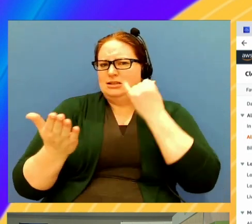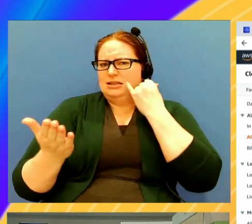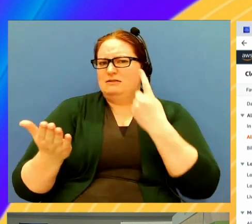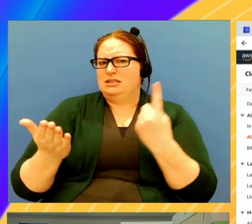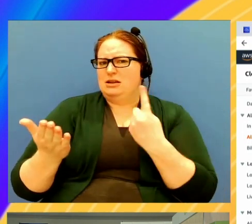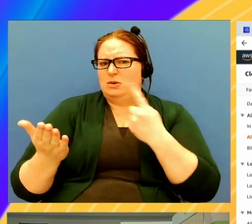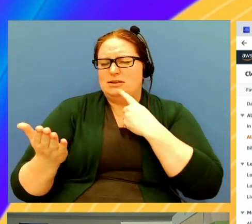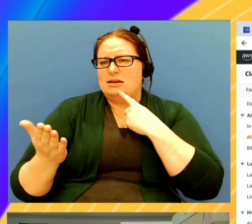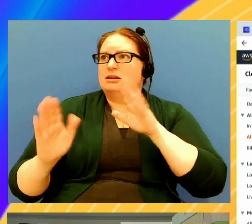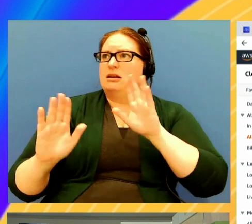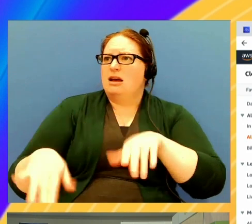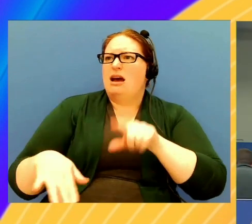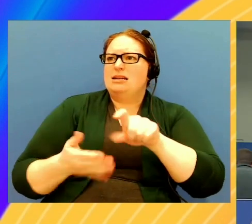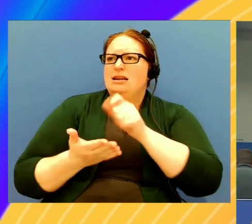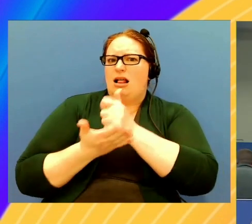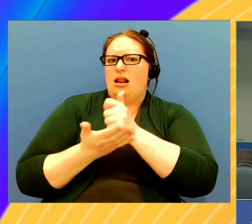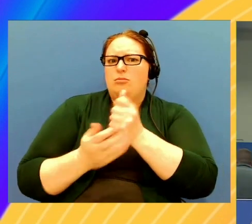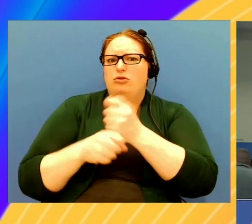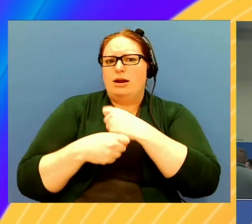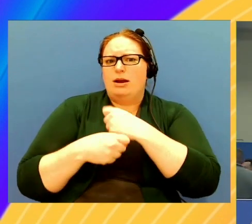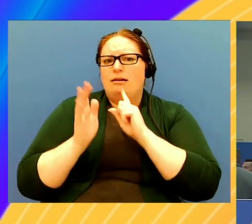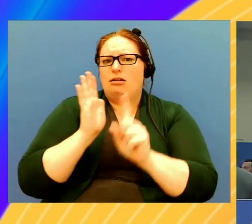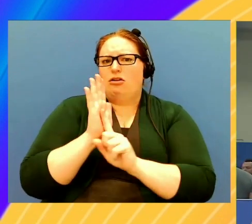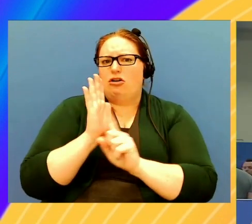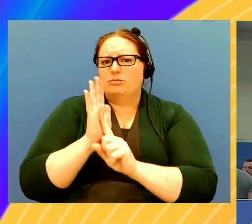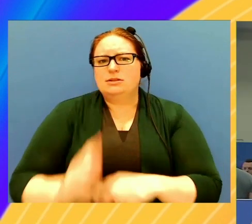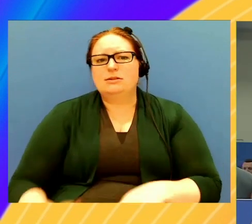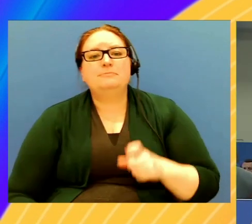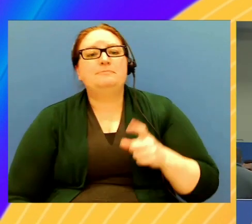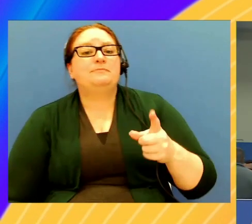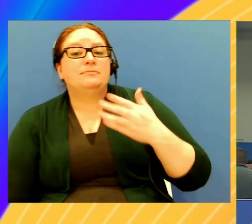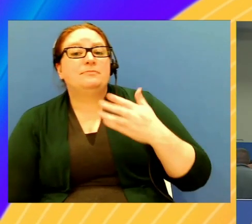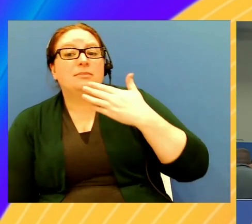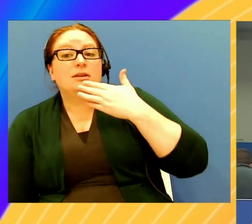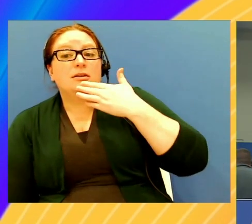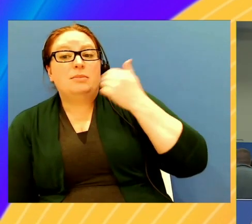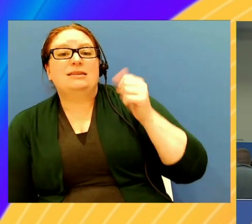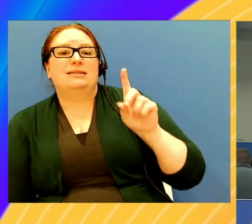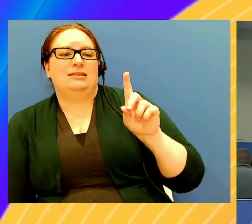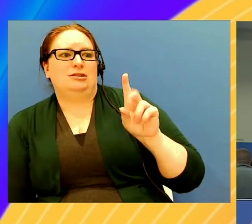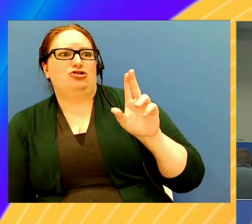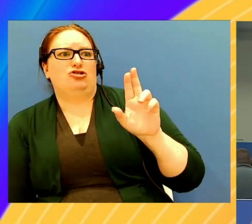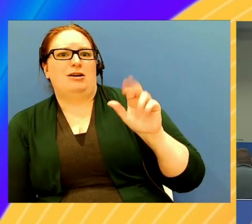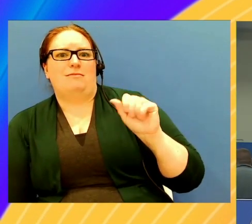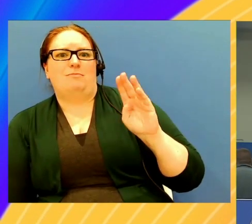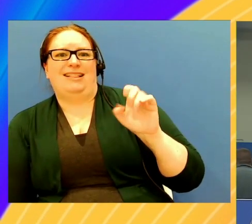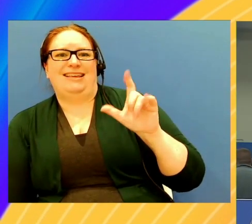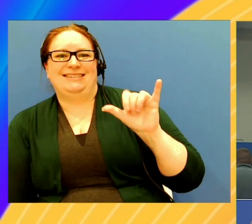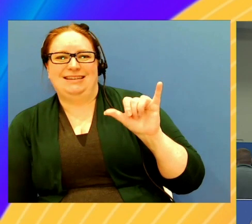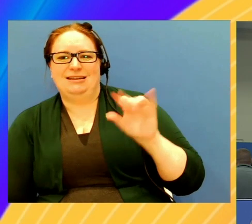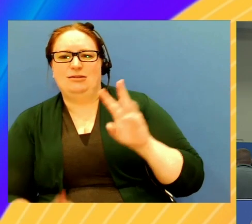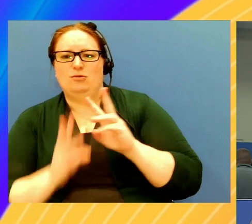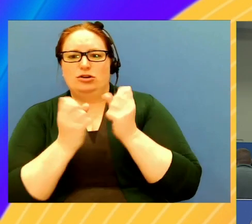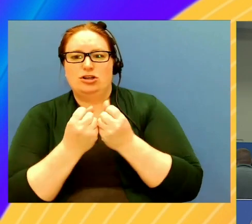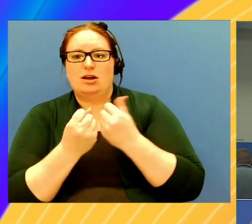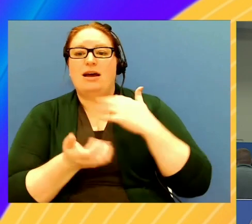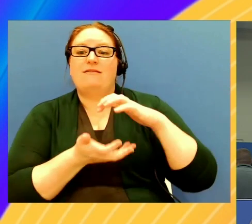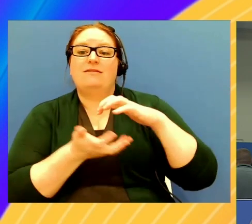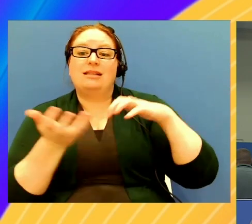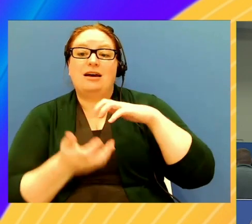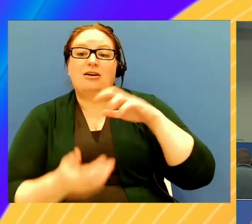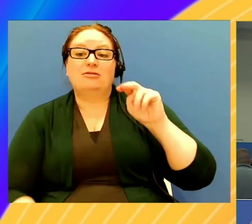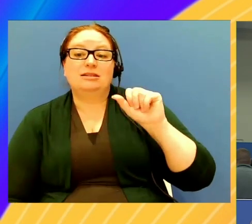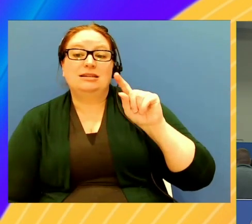some help with creating some alarms? The best place is one observability workshop. So you have both cloud native monitoring,